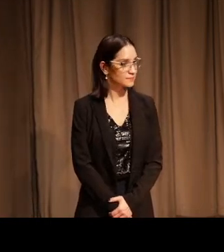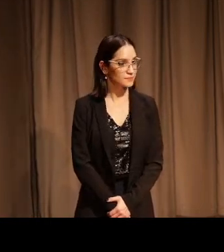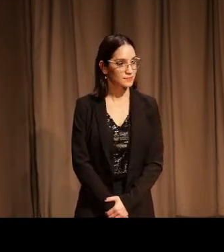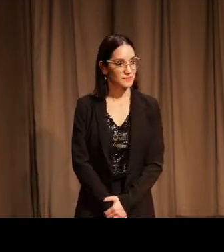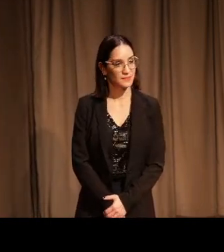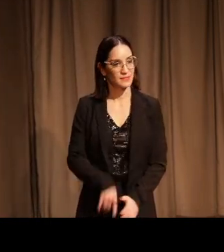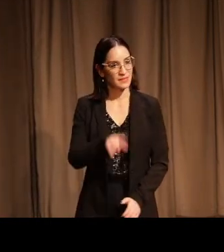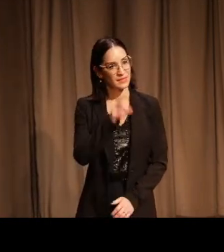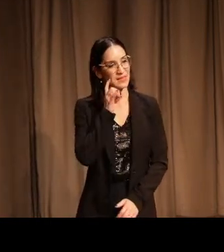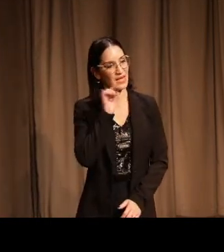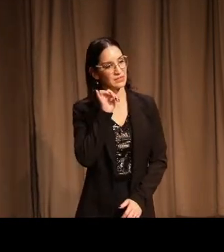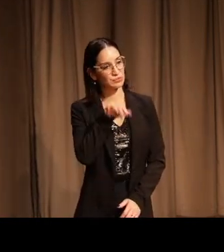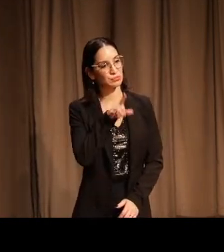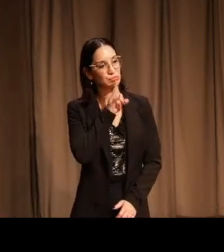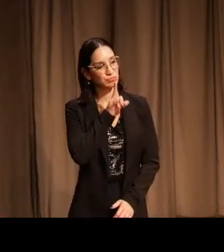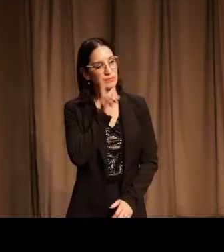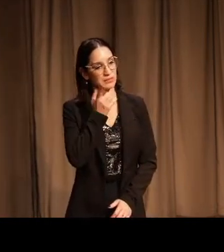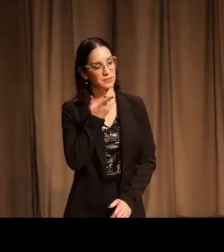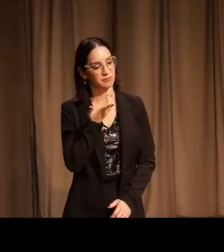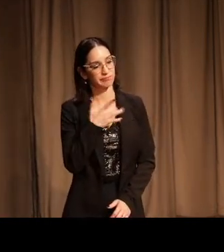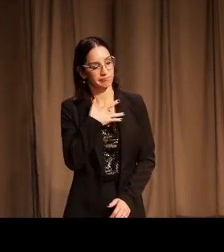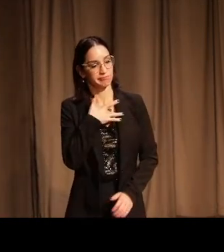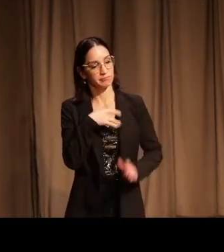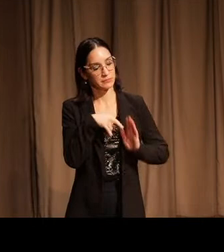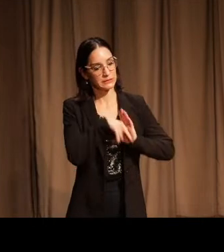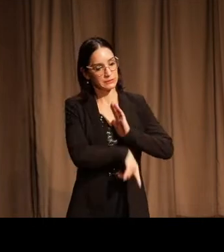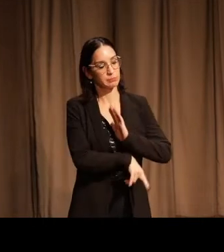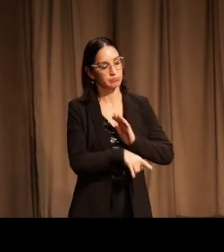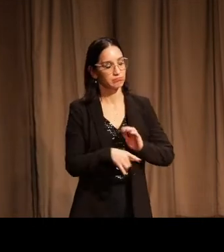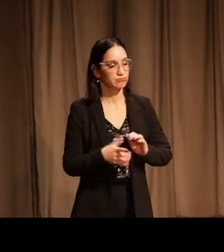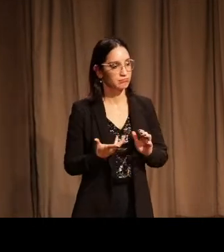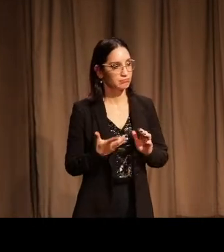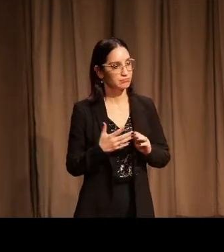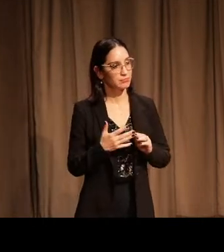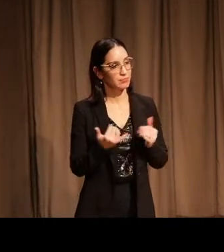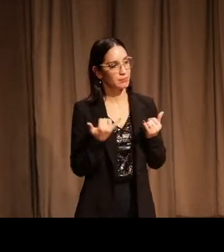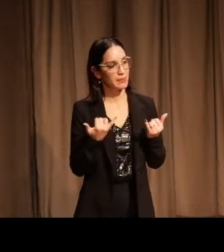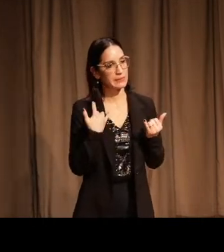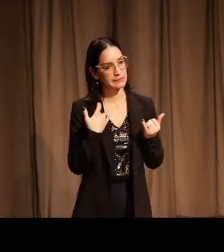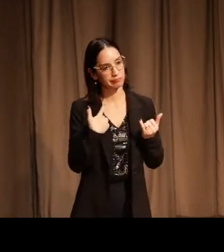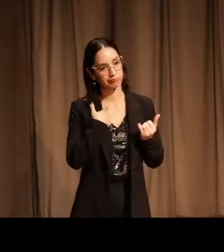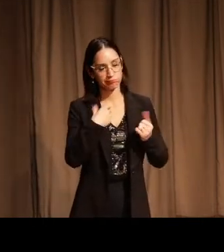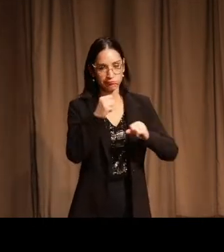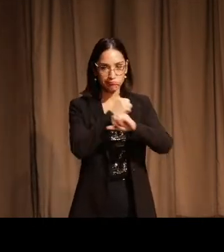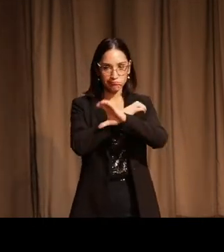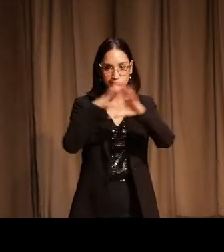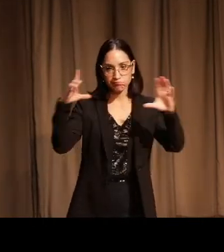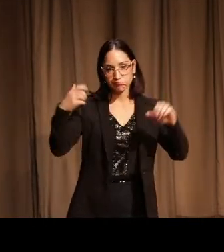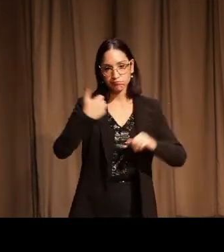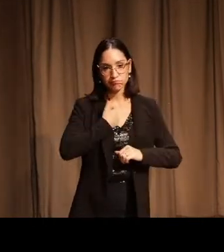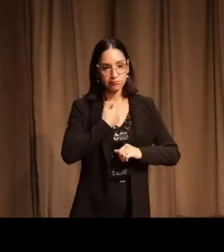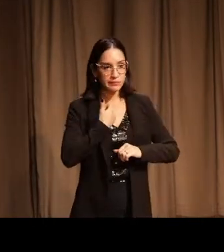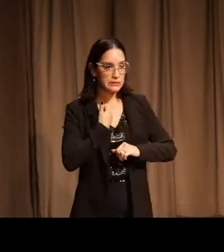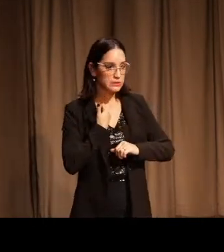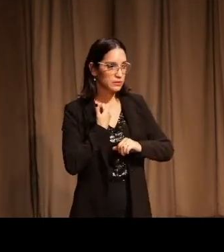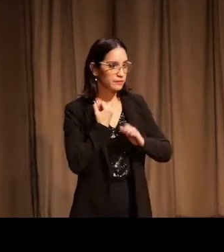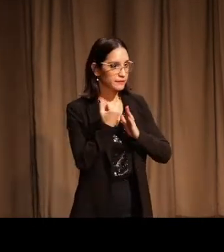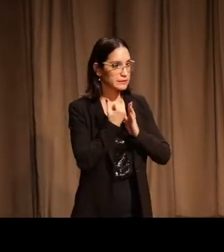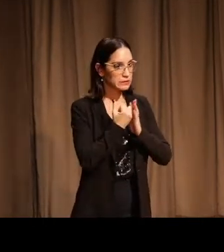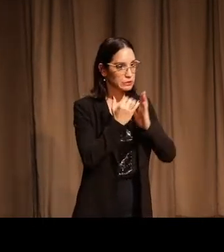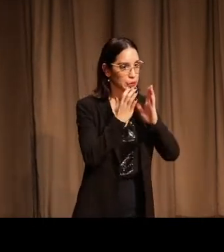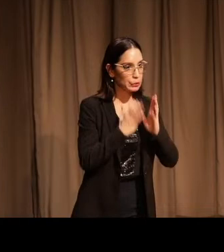deep, and microfone, querida. I see myself as an artist, as a